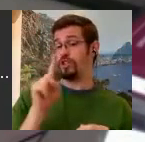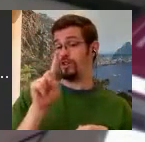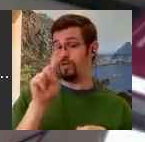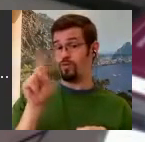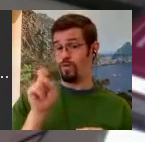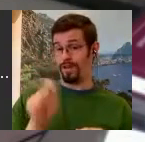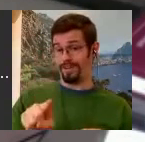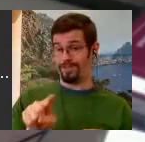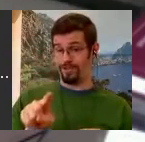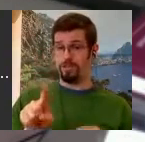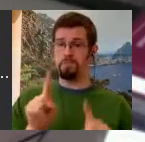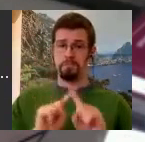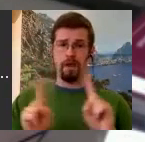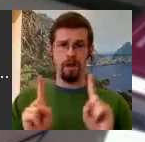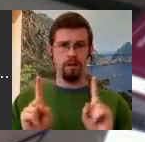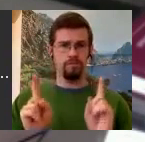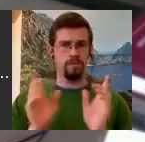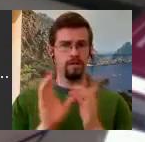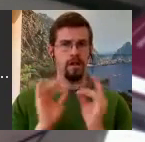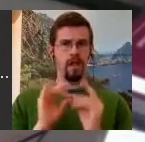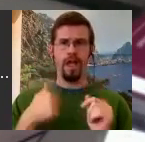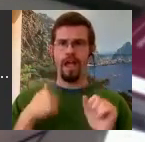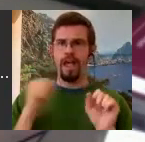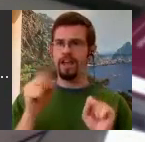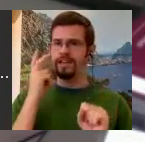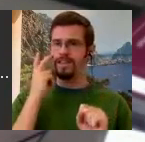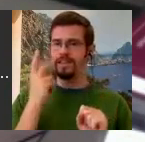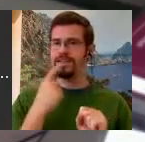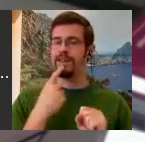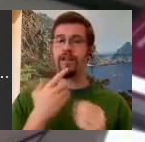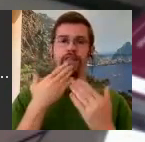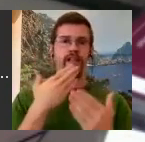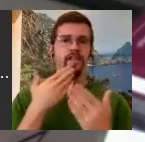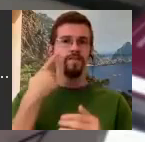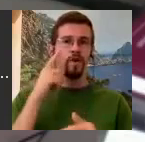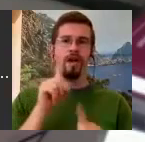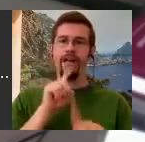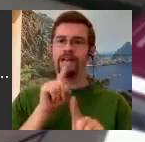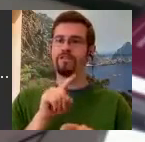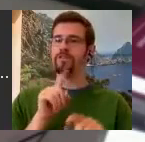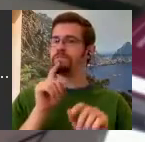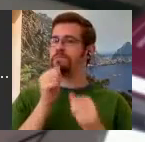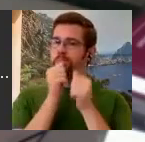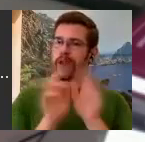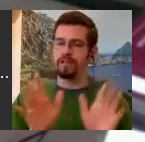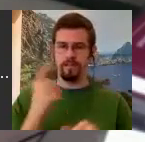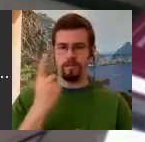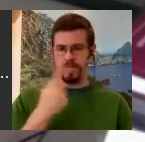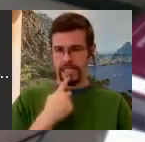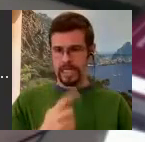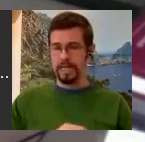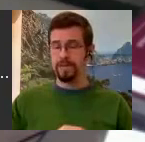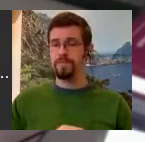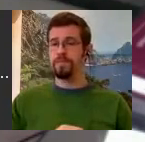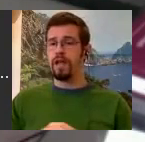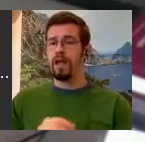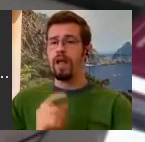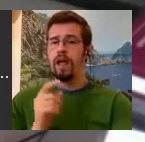asking questions, but I can see they say, thank you for your answers. They're a blessing, somebody said. And let me see.